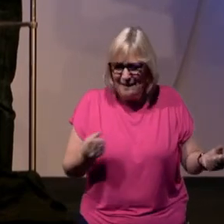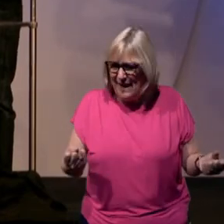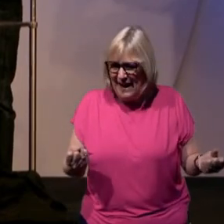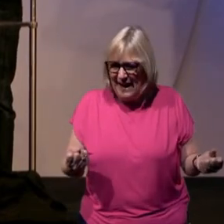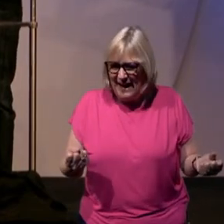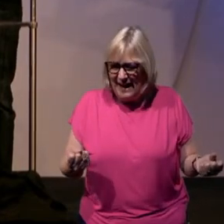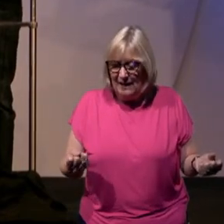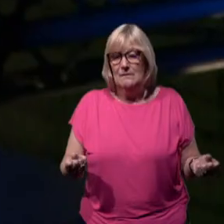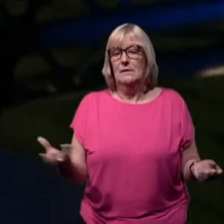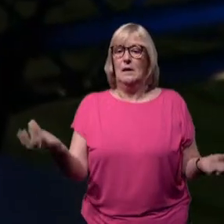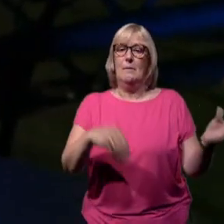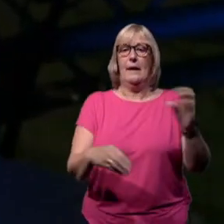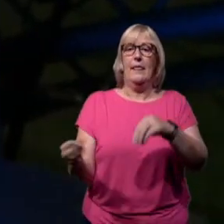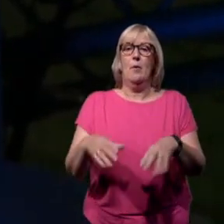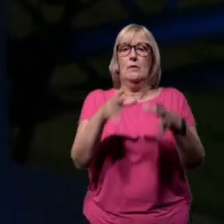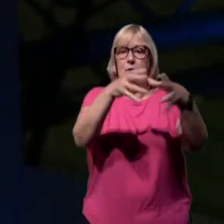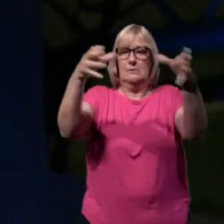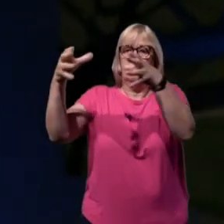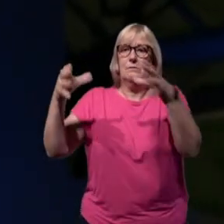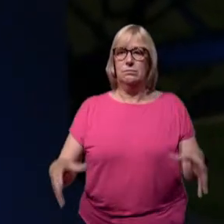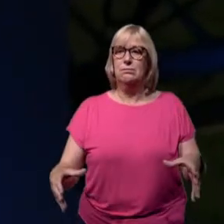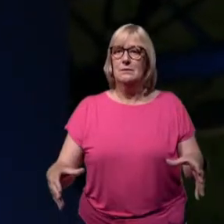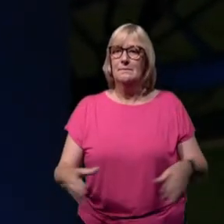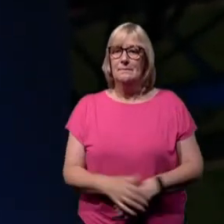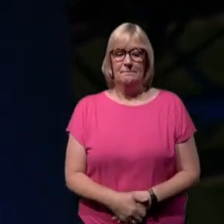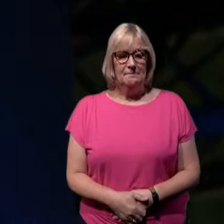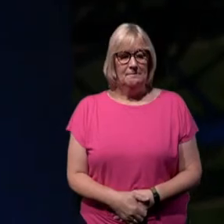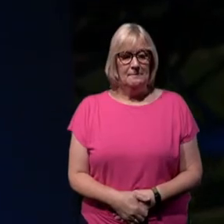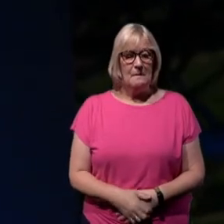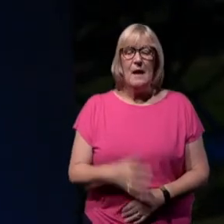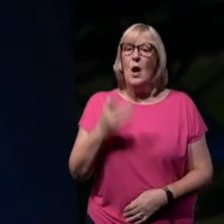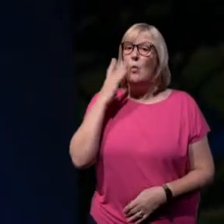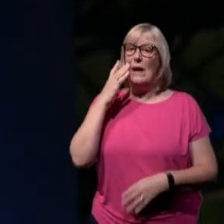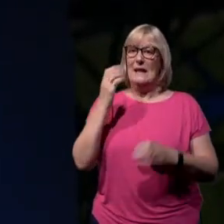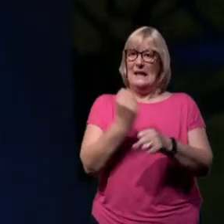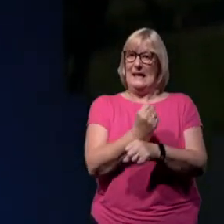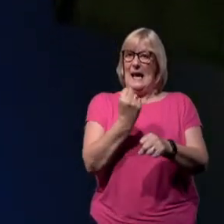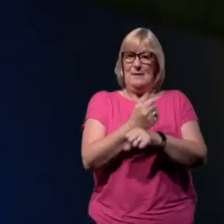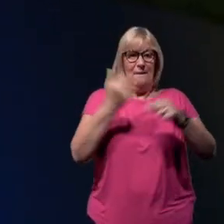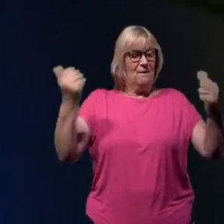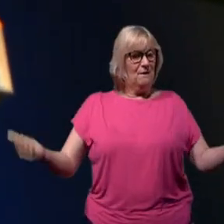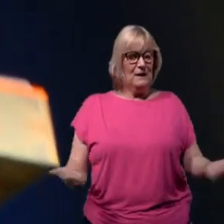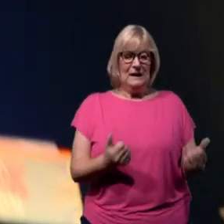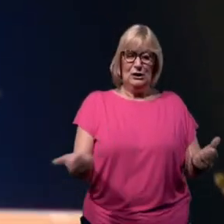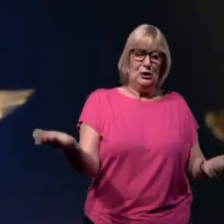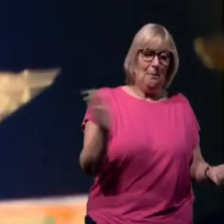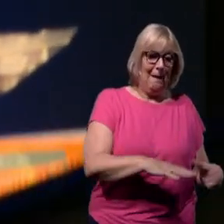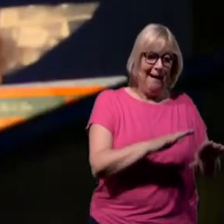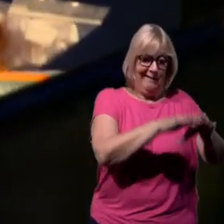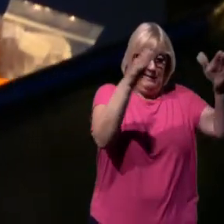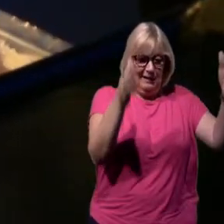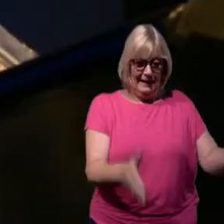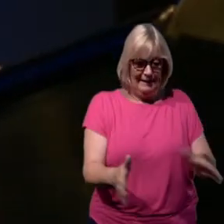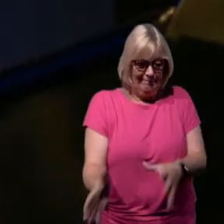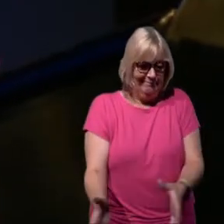them, you can speak. What do you do with them at the end of the game? You put them back in the box, don't